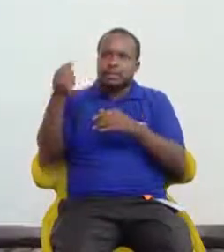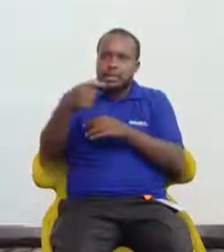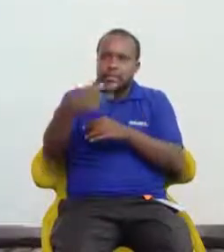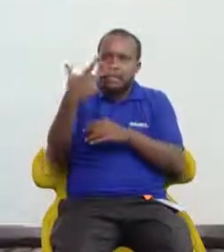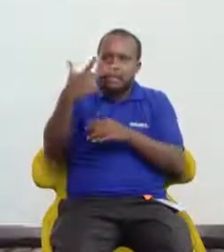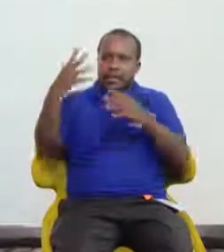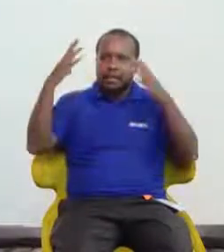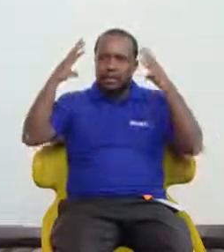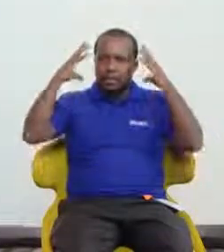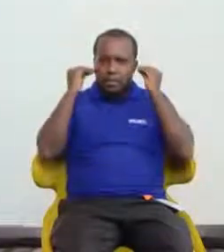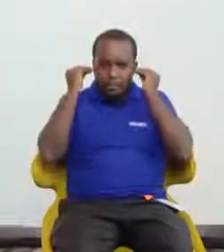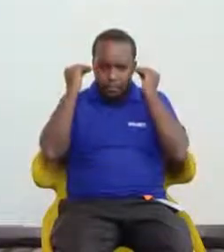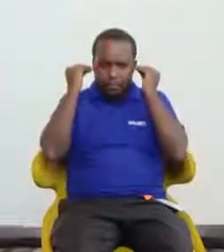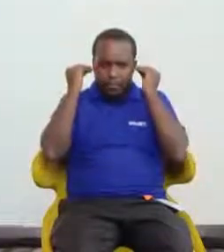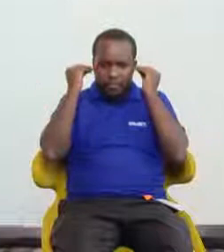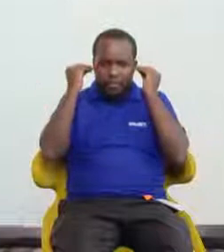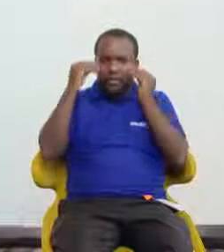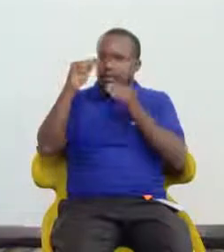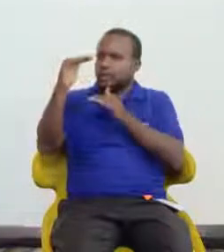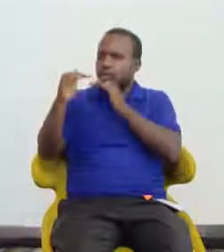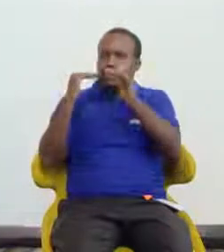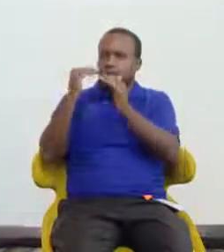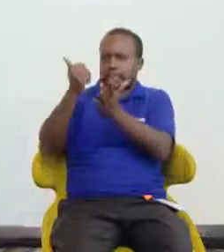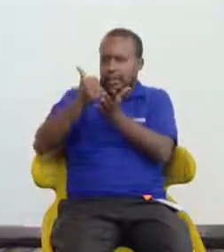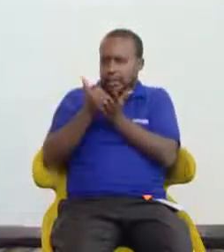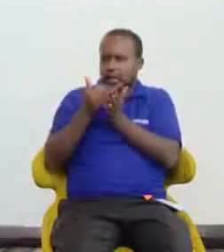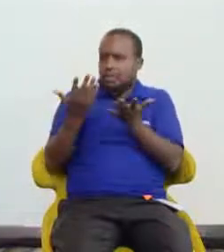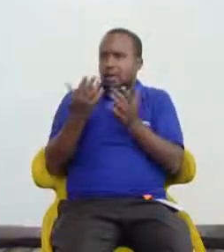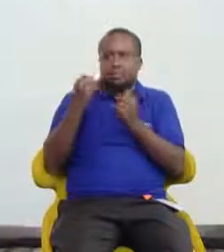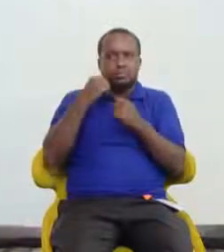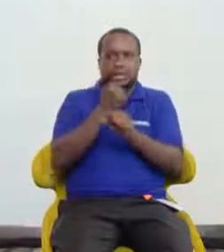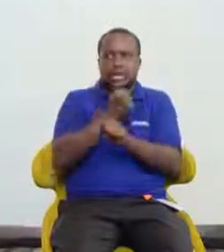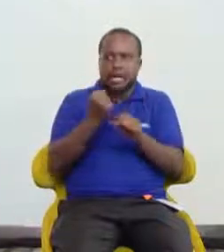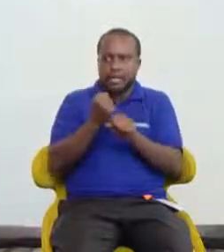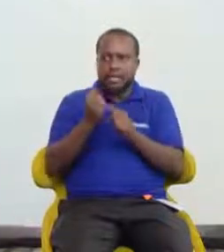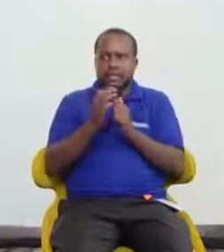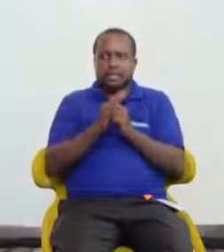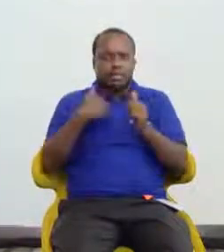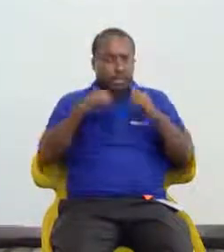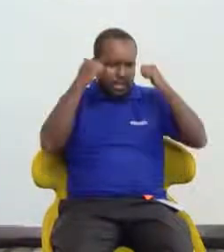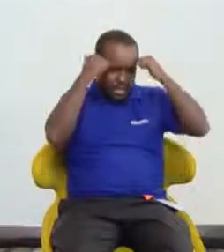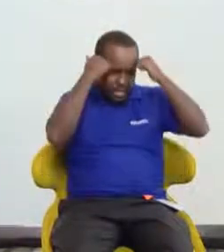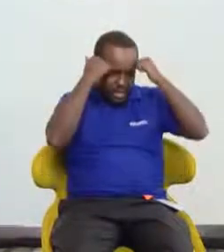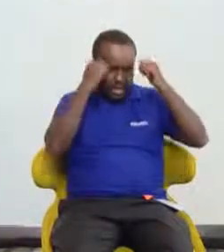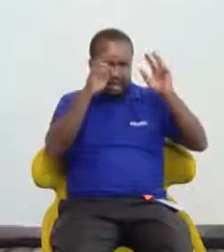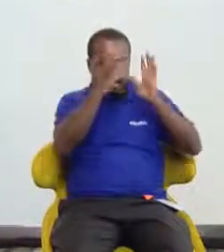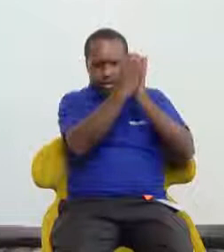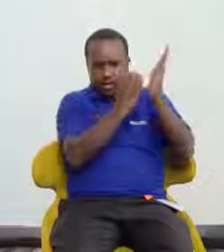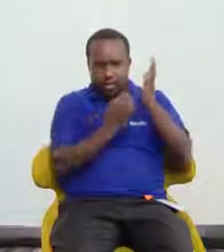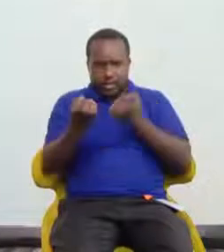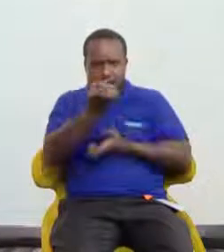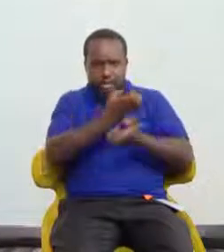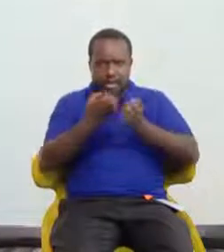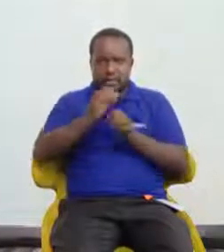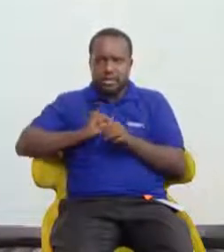institution didn't know how to help me. So, because I was taking a course in economics, when the Senate met and